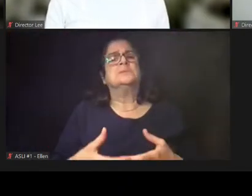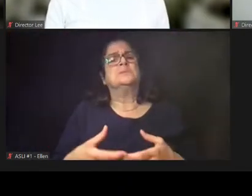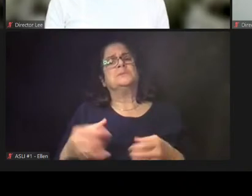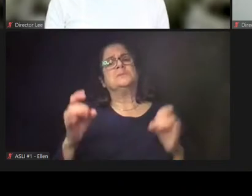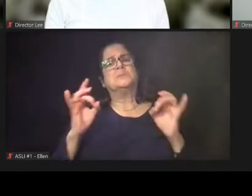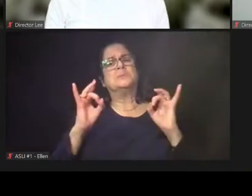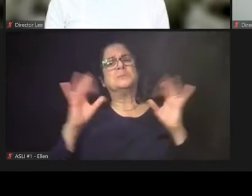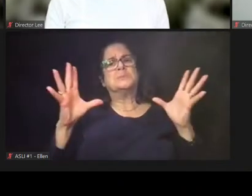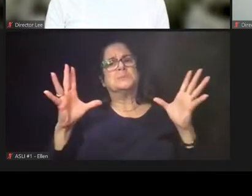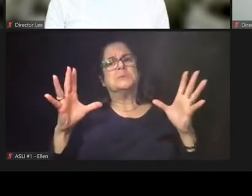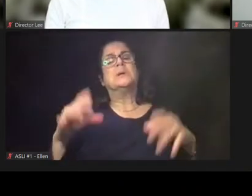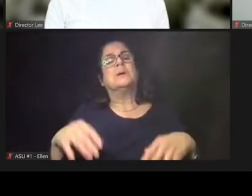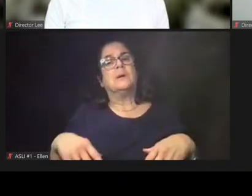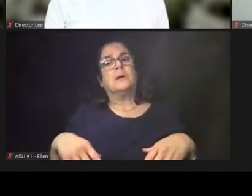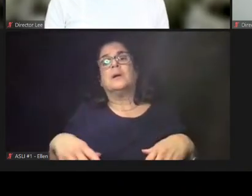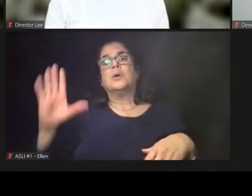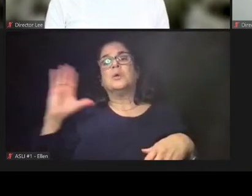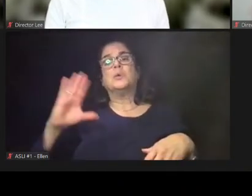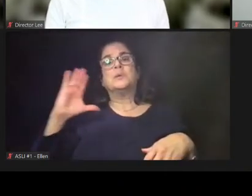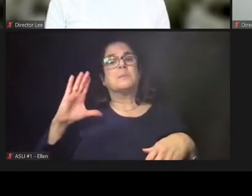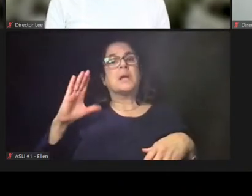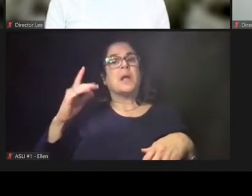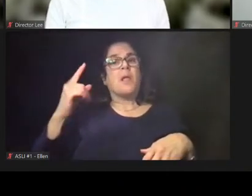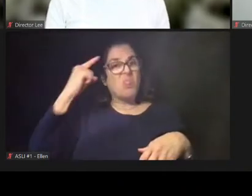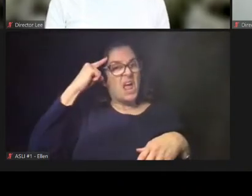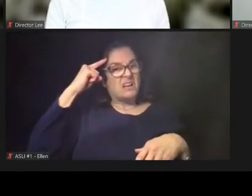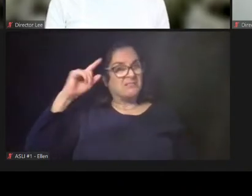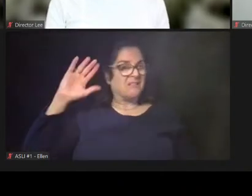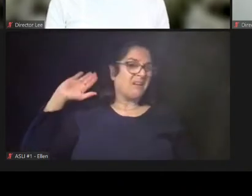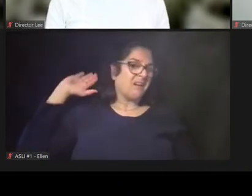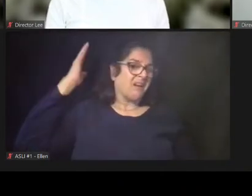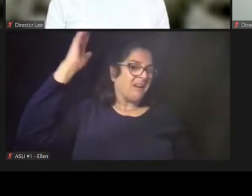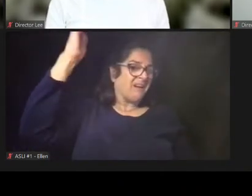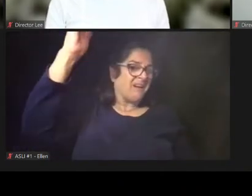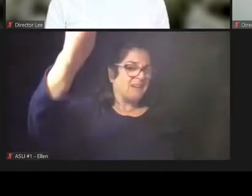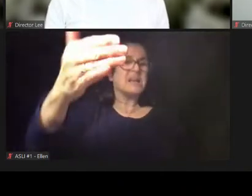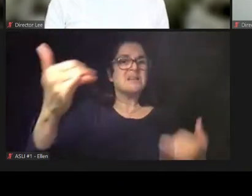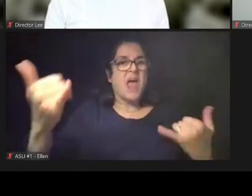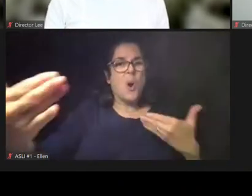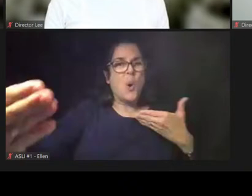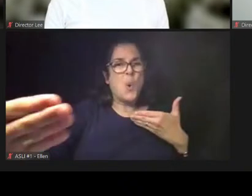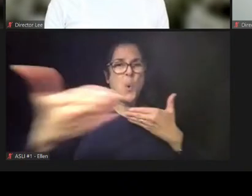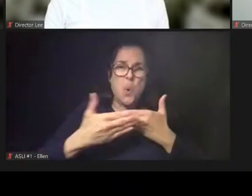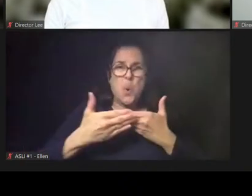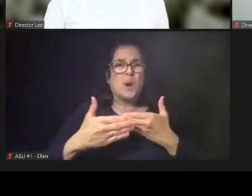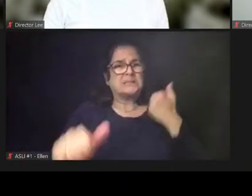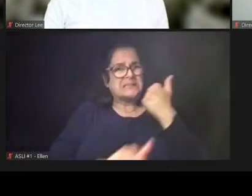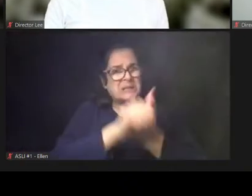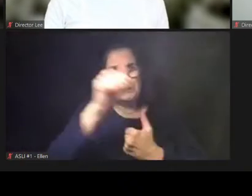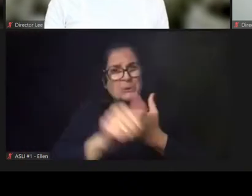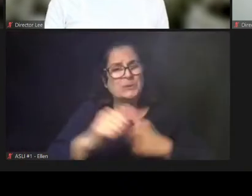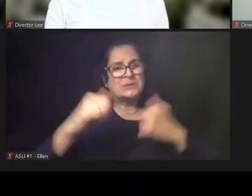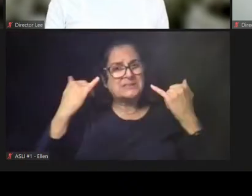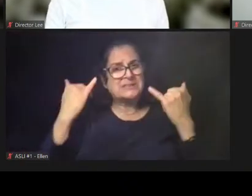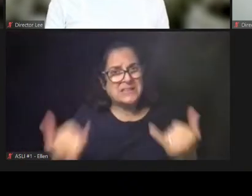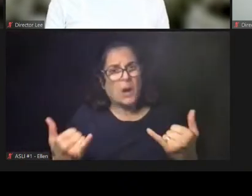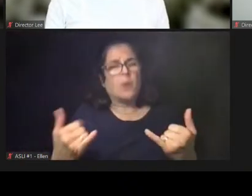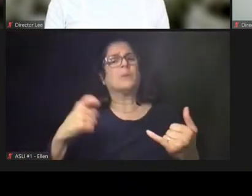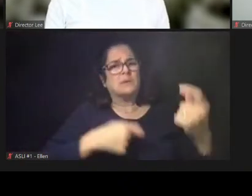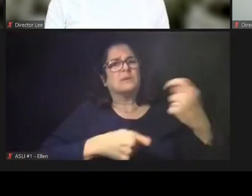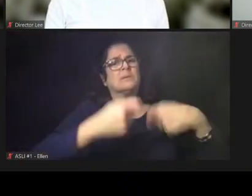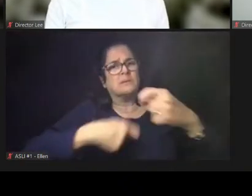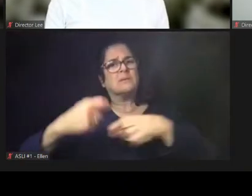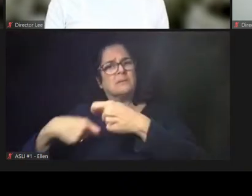term. Please, please speed up your transition to electric vehicles. The world is approaching